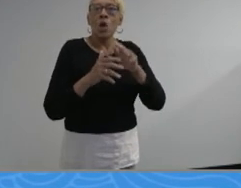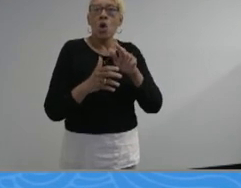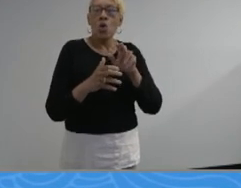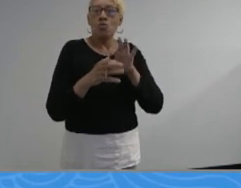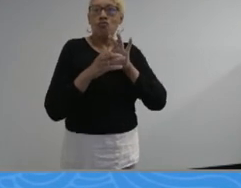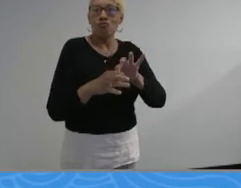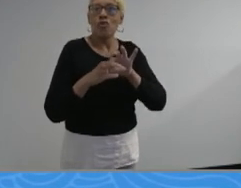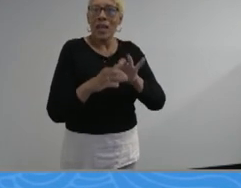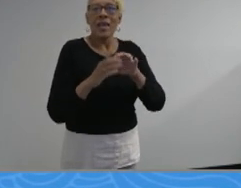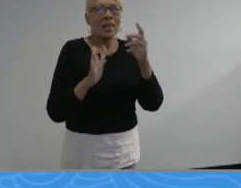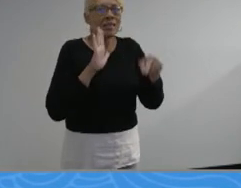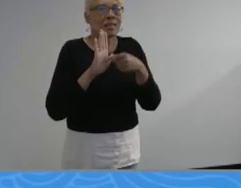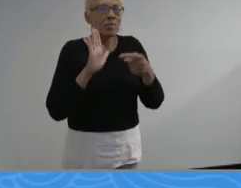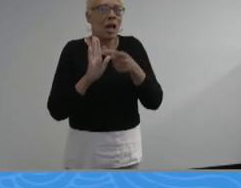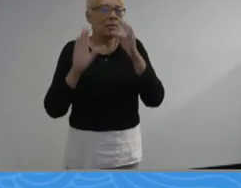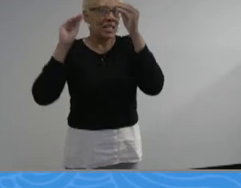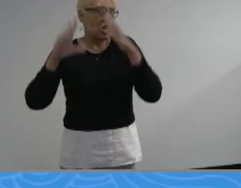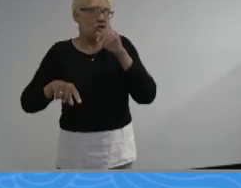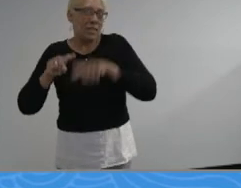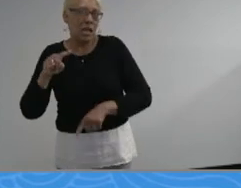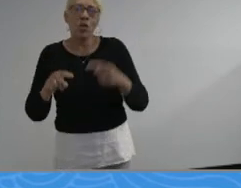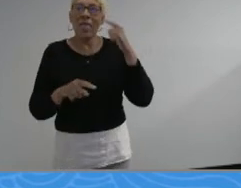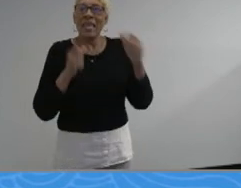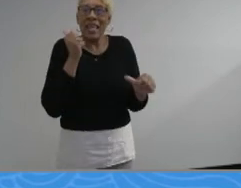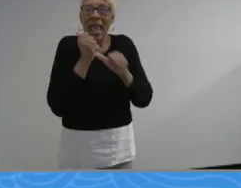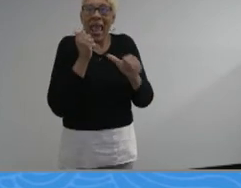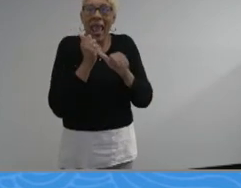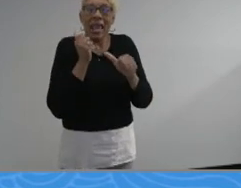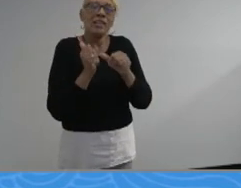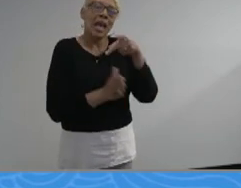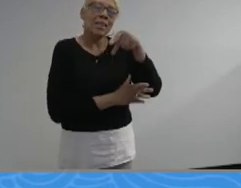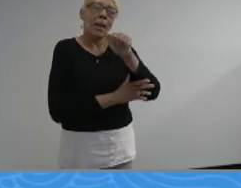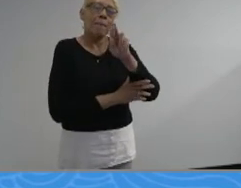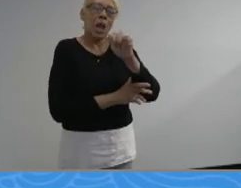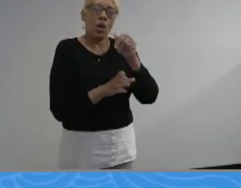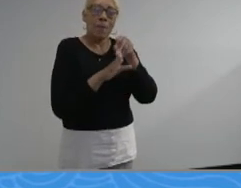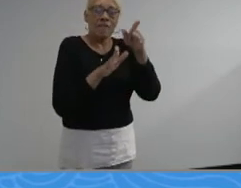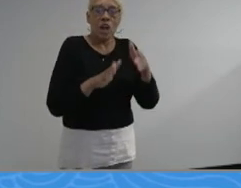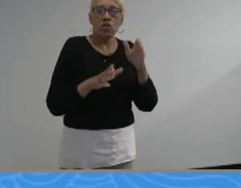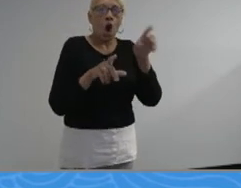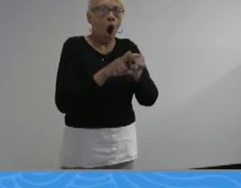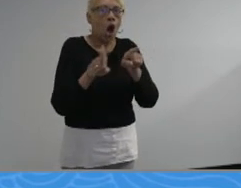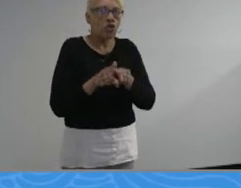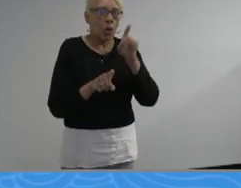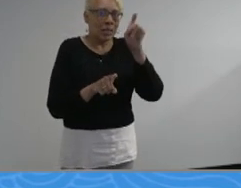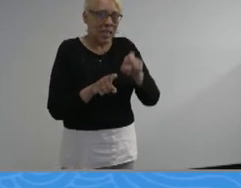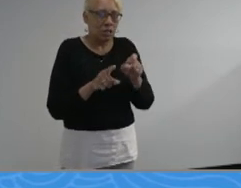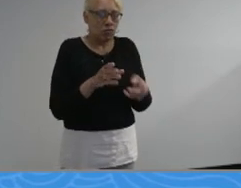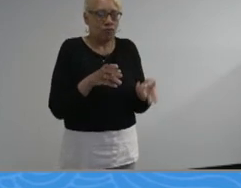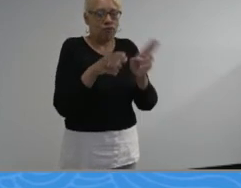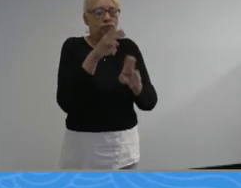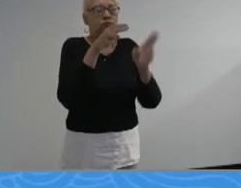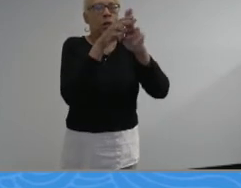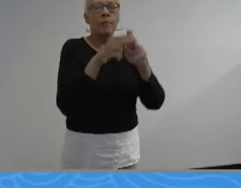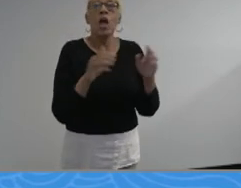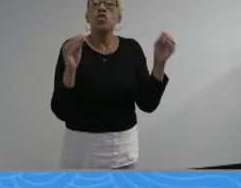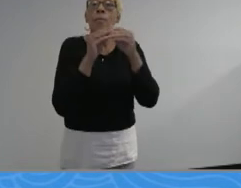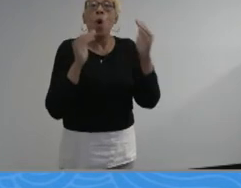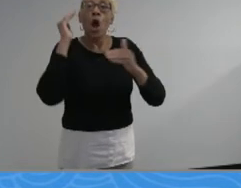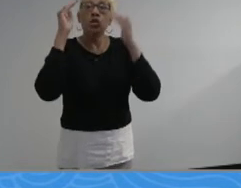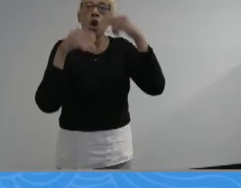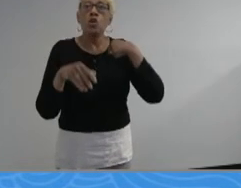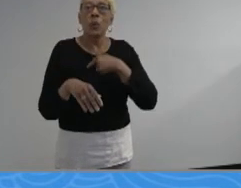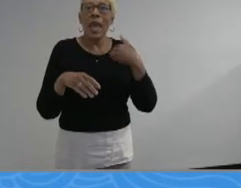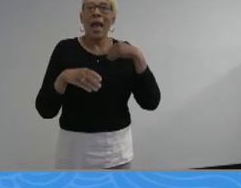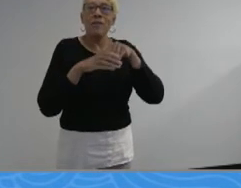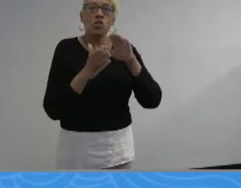sometimes our teachers cannot. So I think our aides, our paraprofessionals also need to be intensified. The more adults we have in schools, the